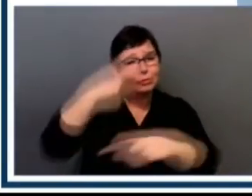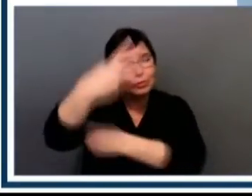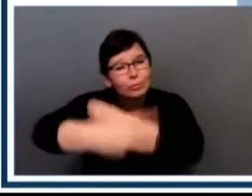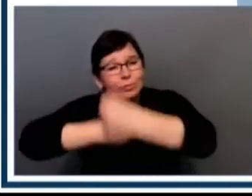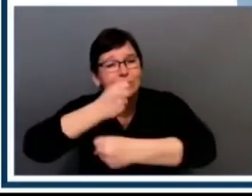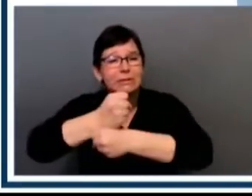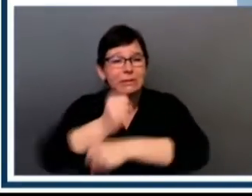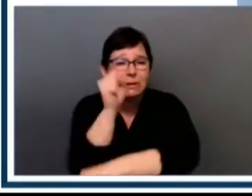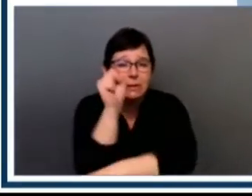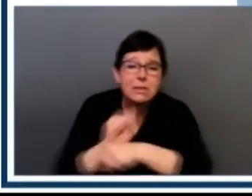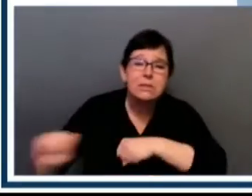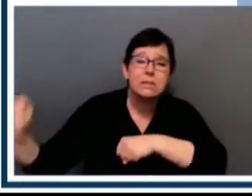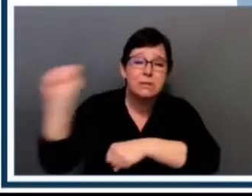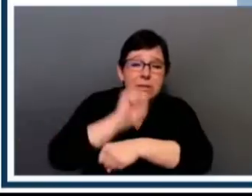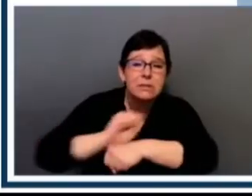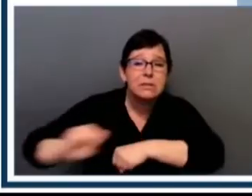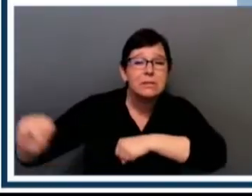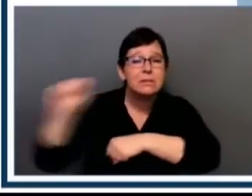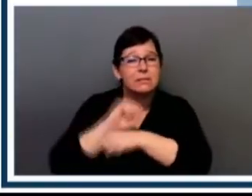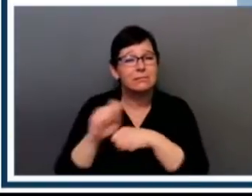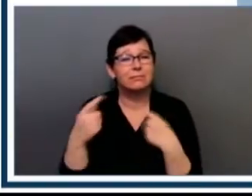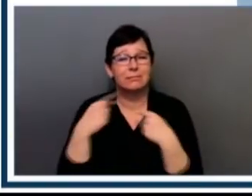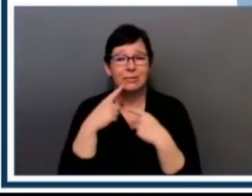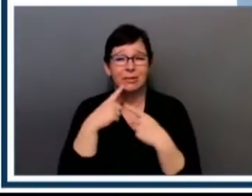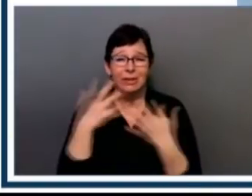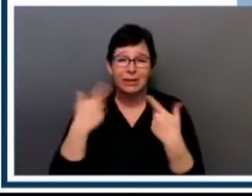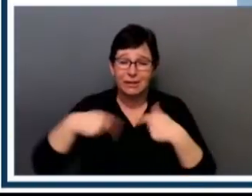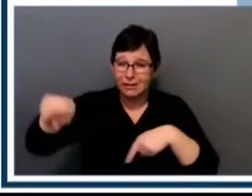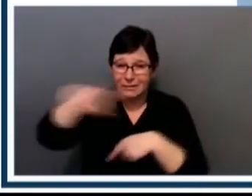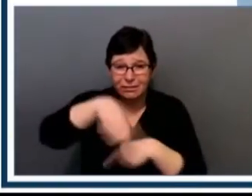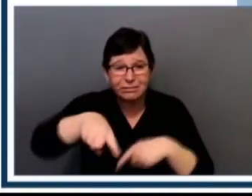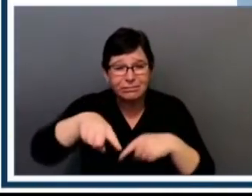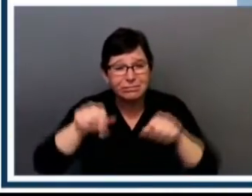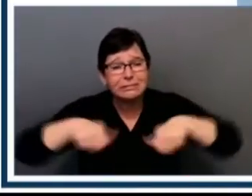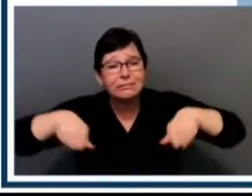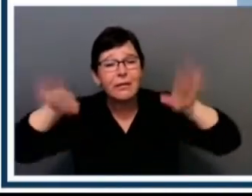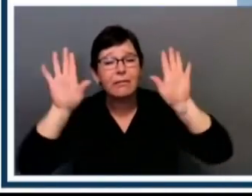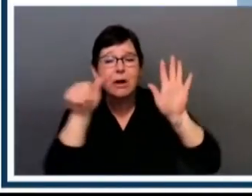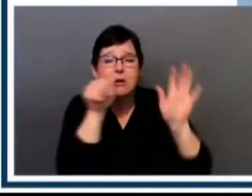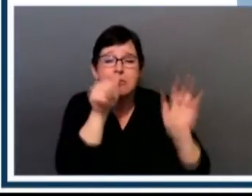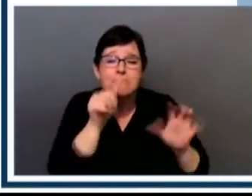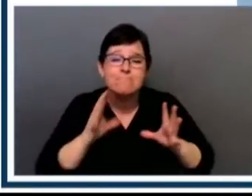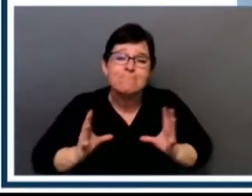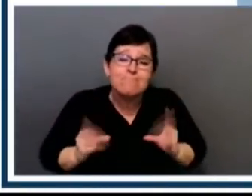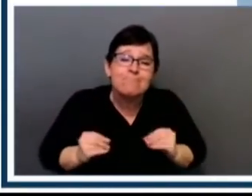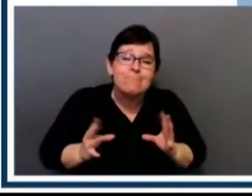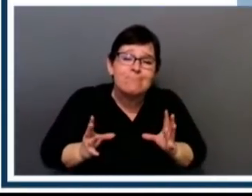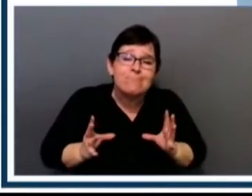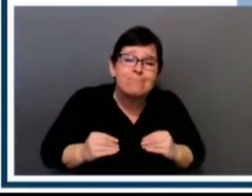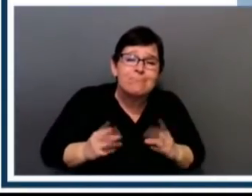them. And the COVID-19 vaccines that continue to play an incredibly